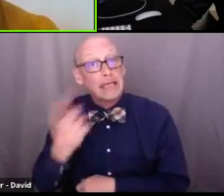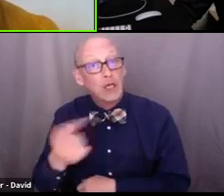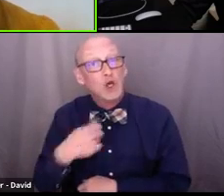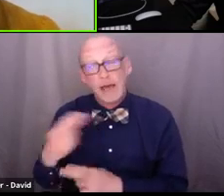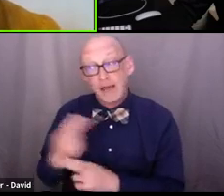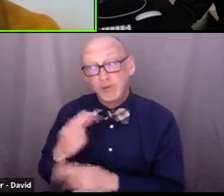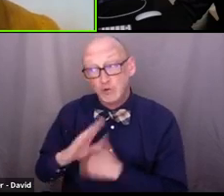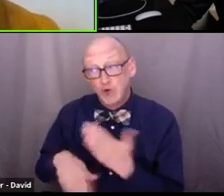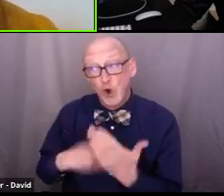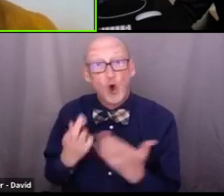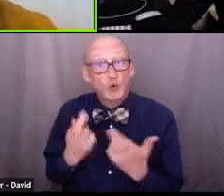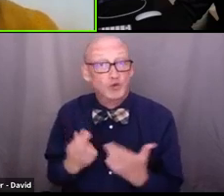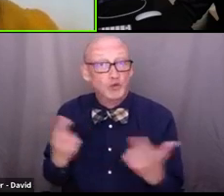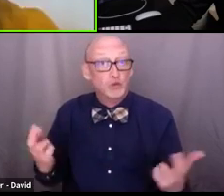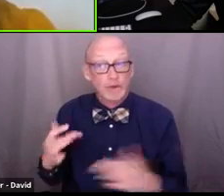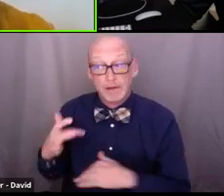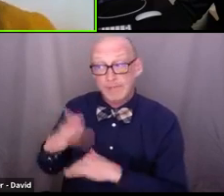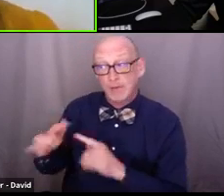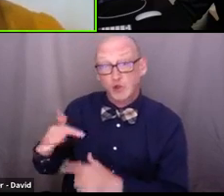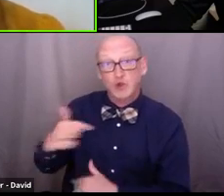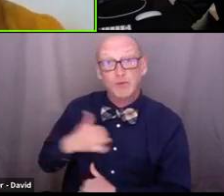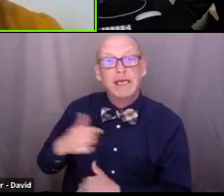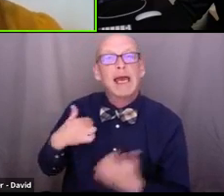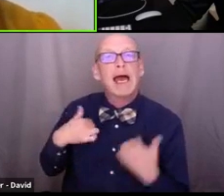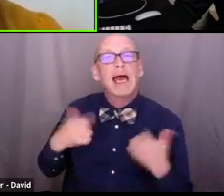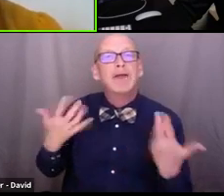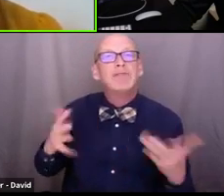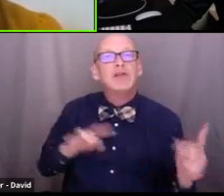all resources available to me. I went down to